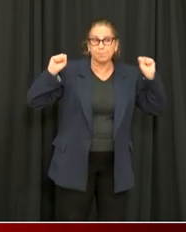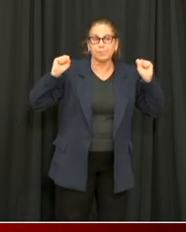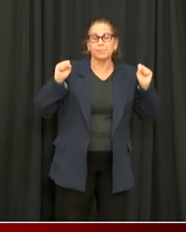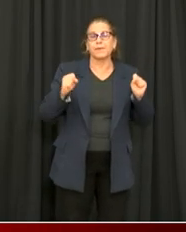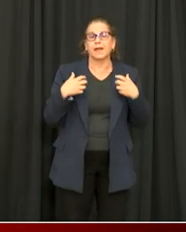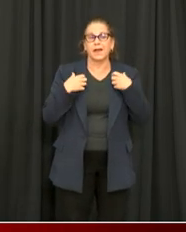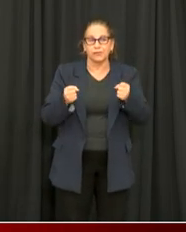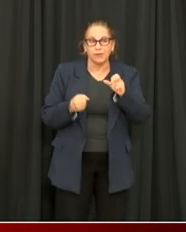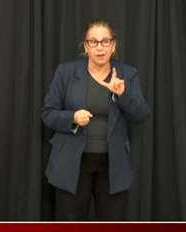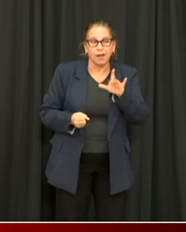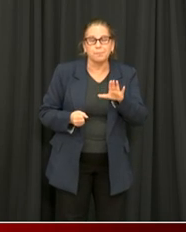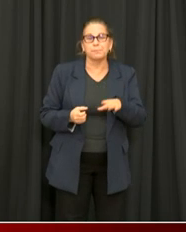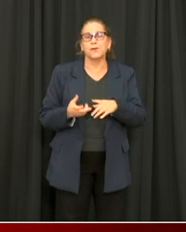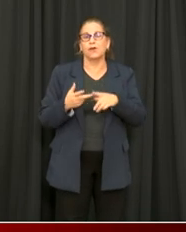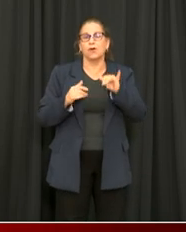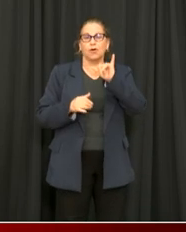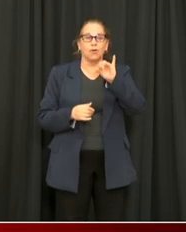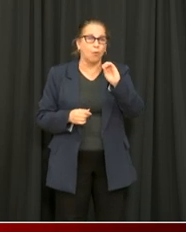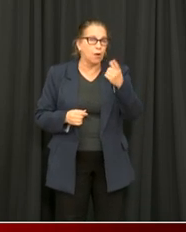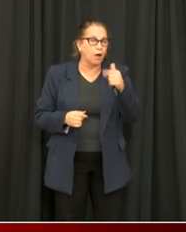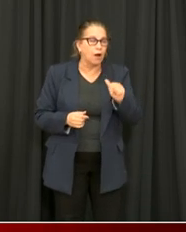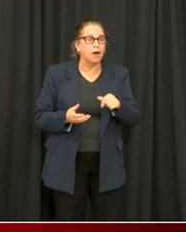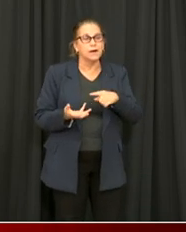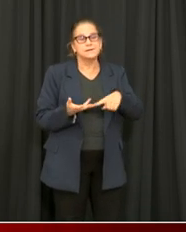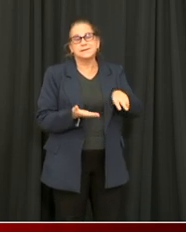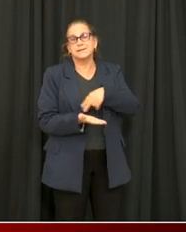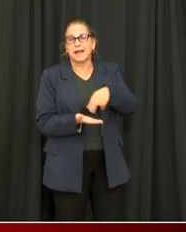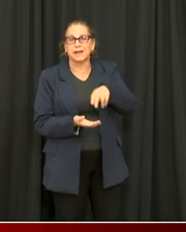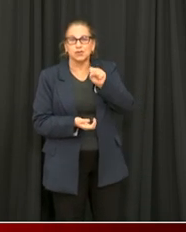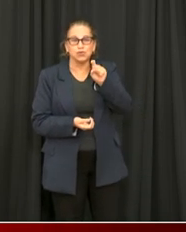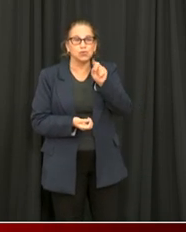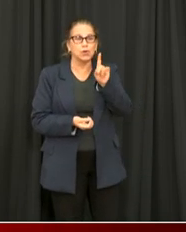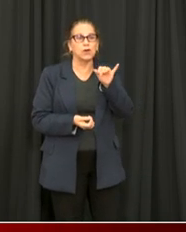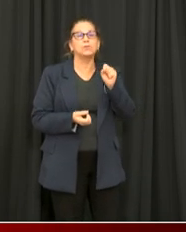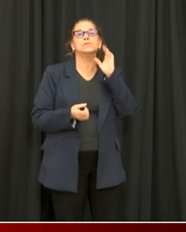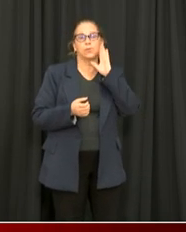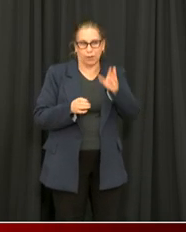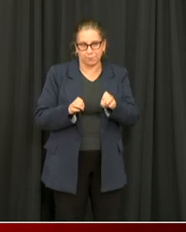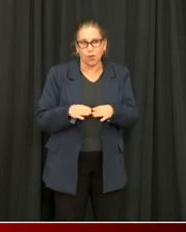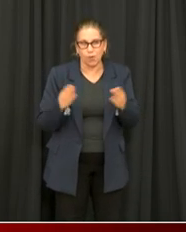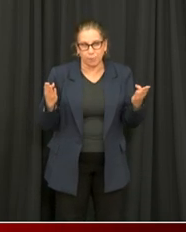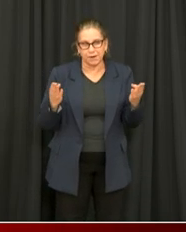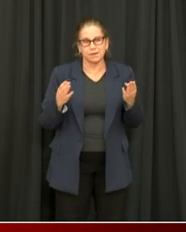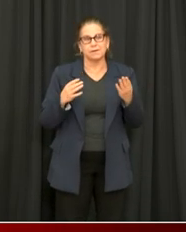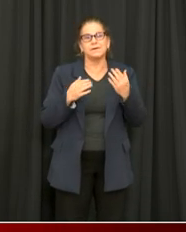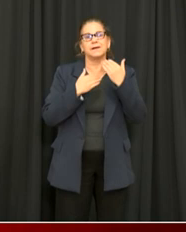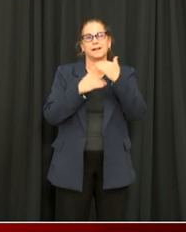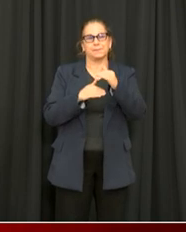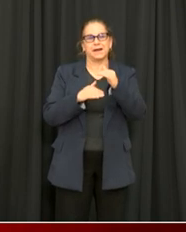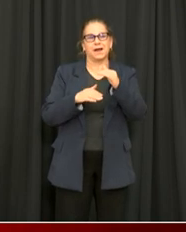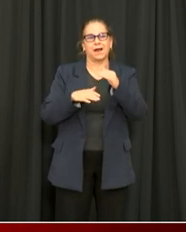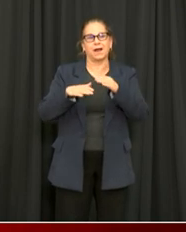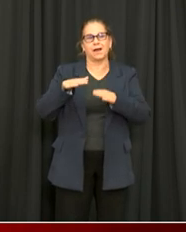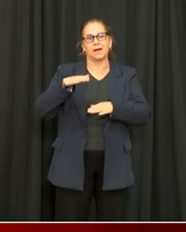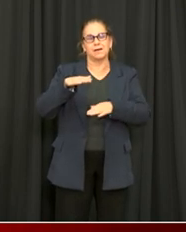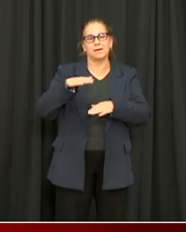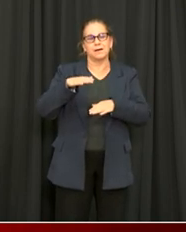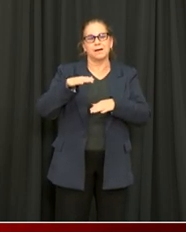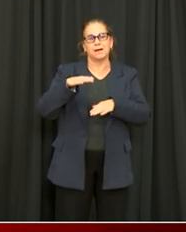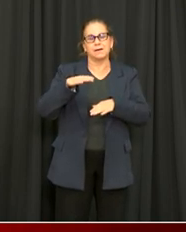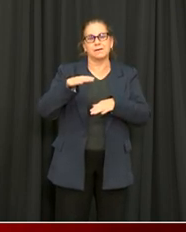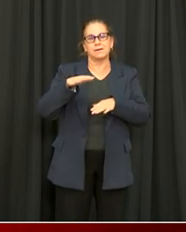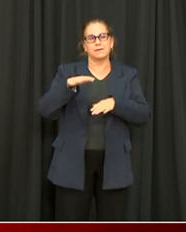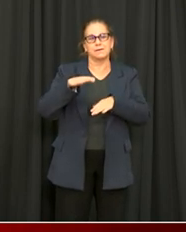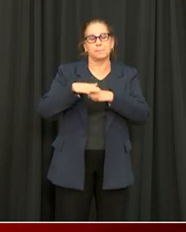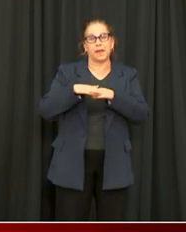and workout studios may open with a capacity limit of 5 people per 1,000 square